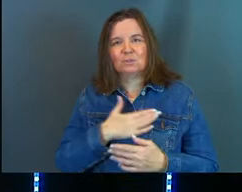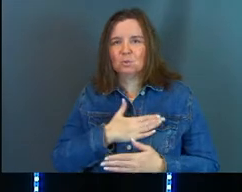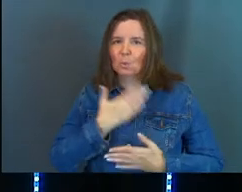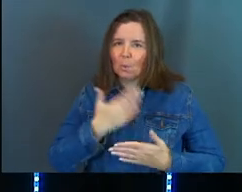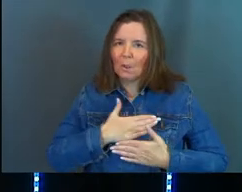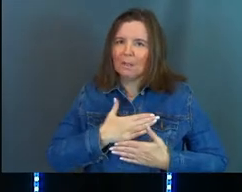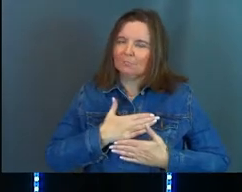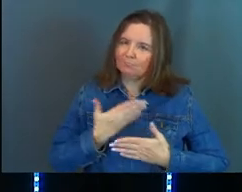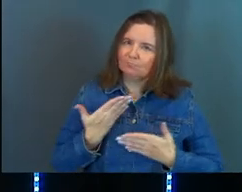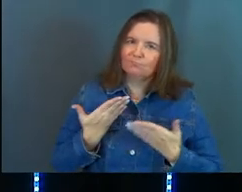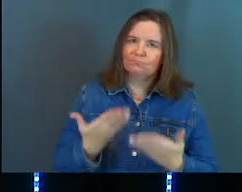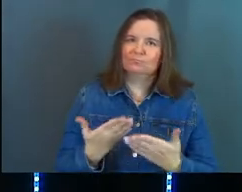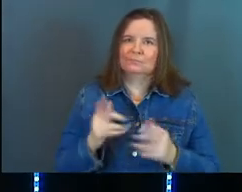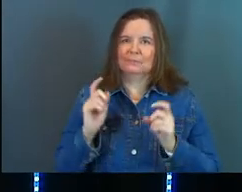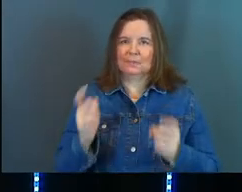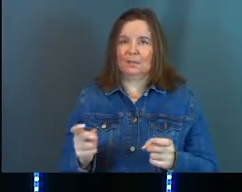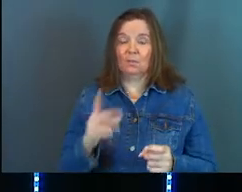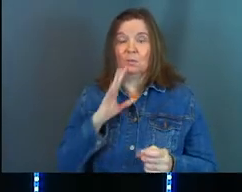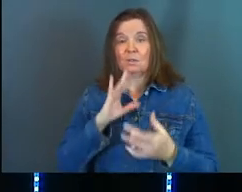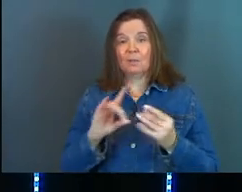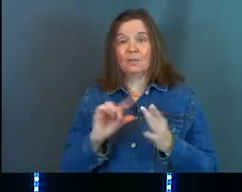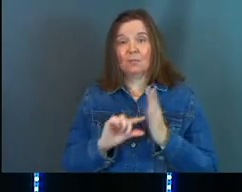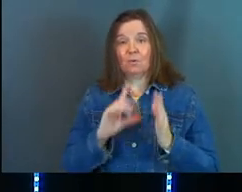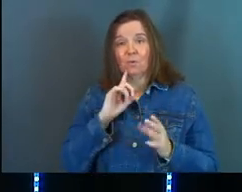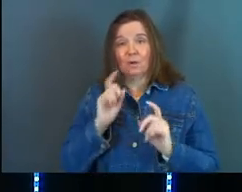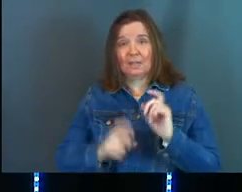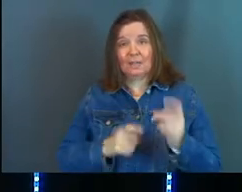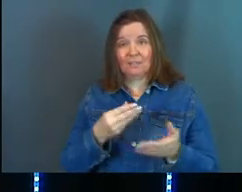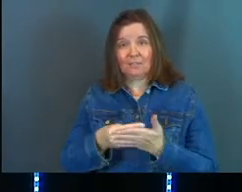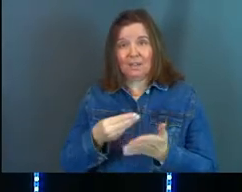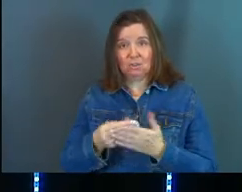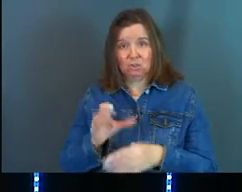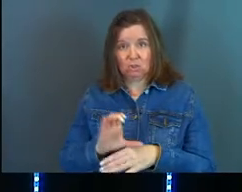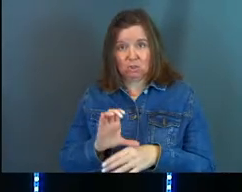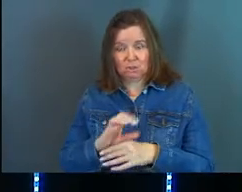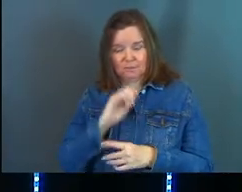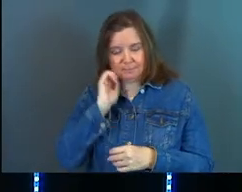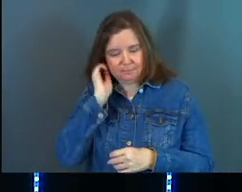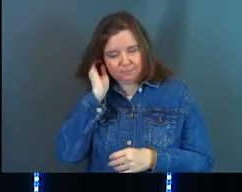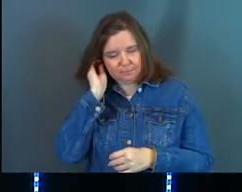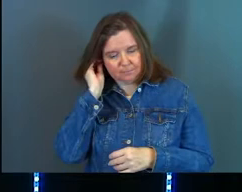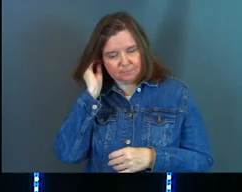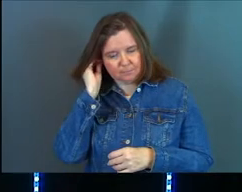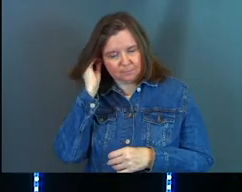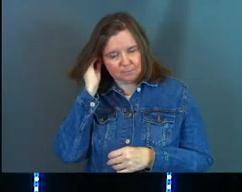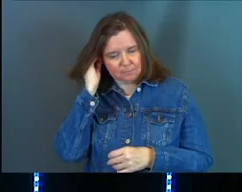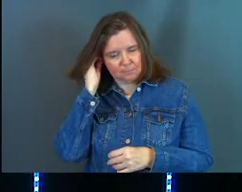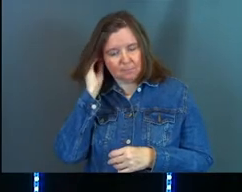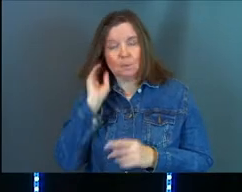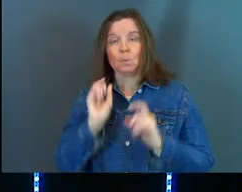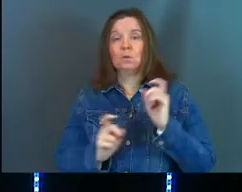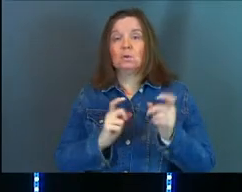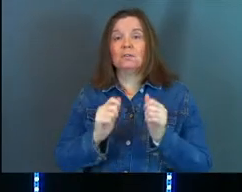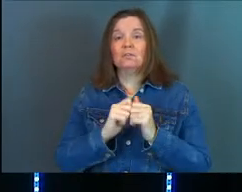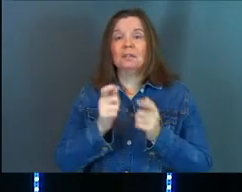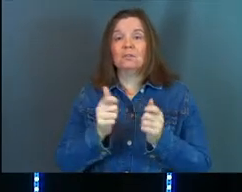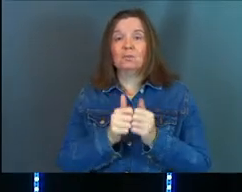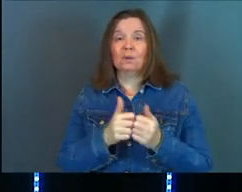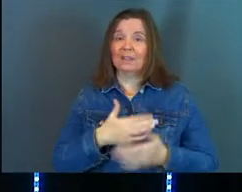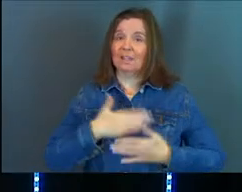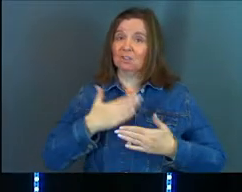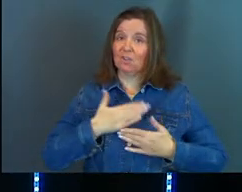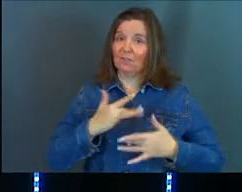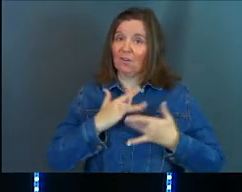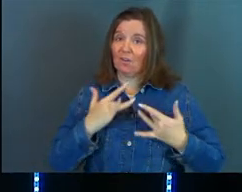giver. We talk about this verse a lot when it comes to giving financially to the church. So when you give, you should give with a